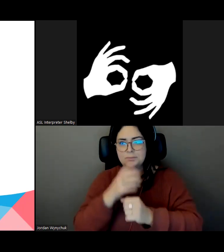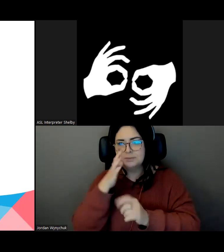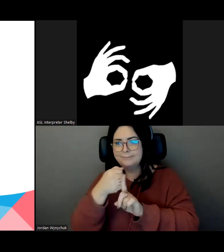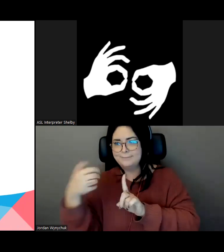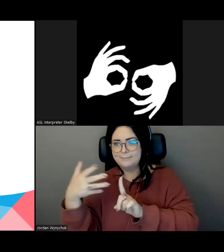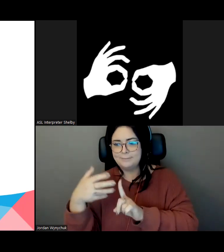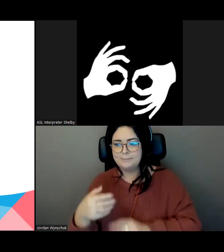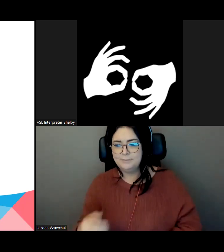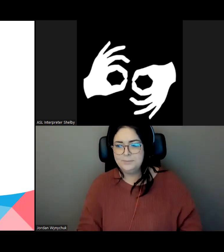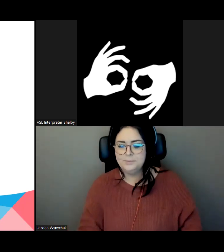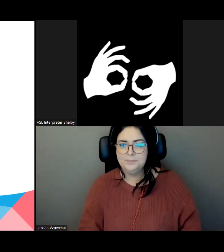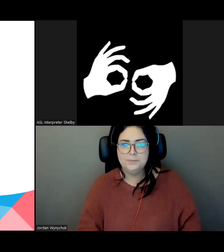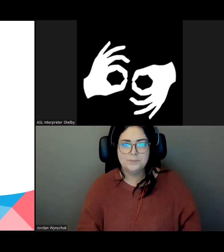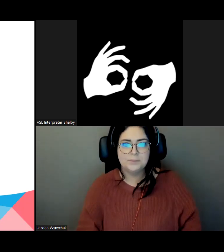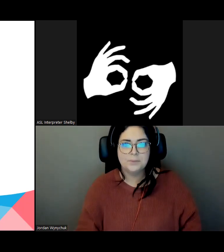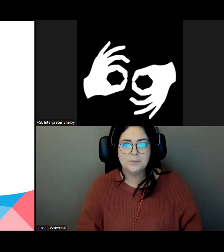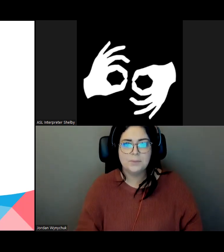on in some of the slides.